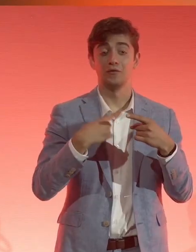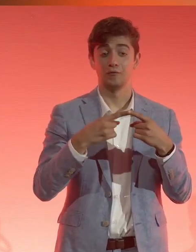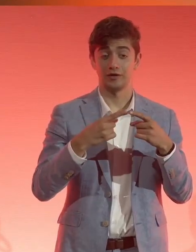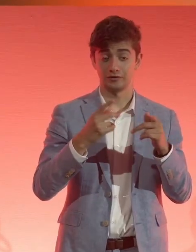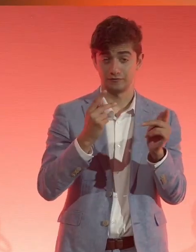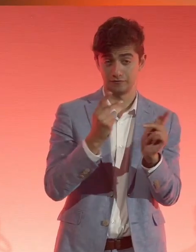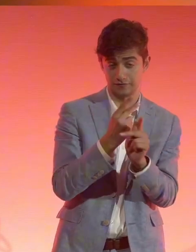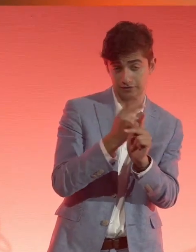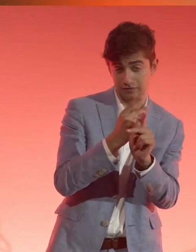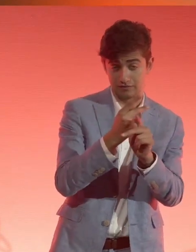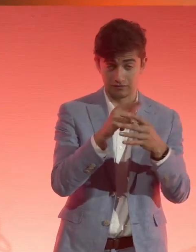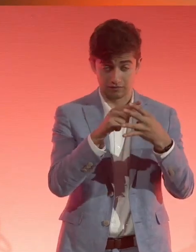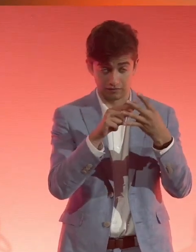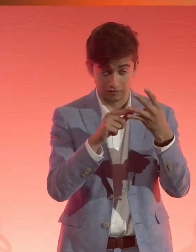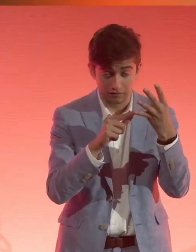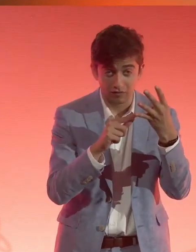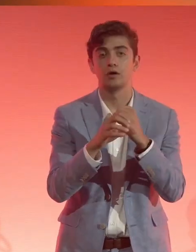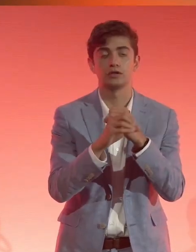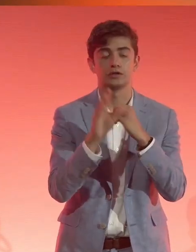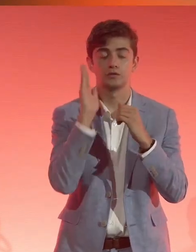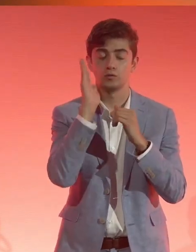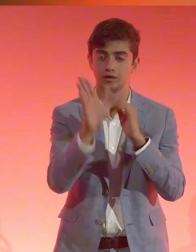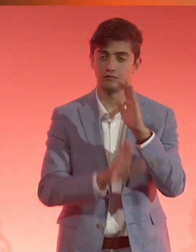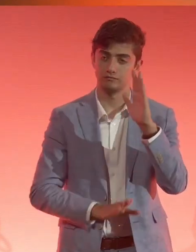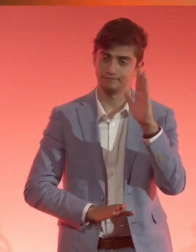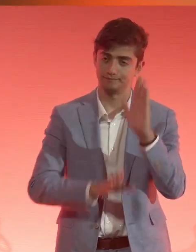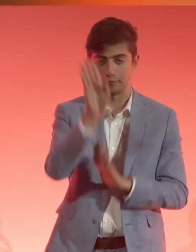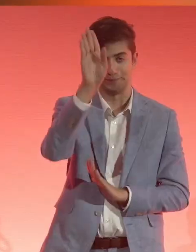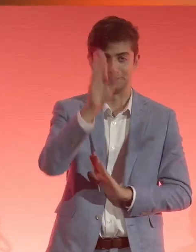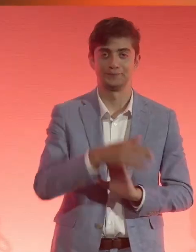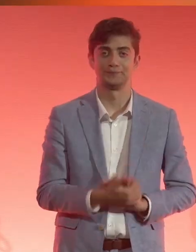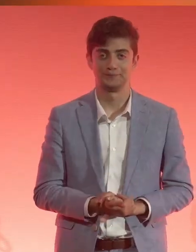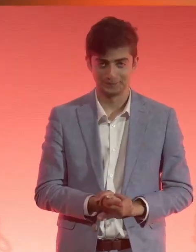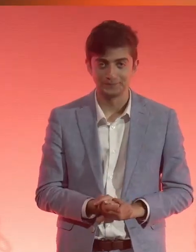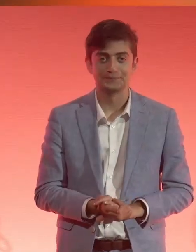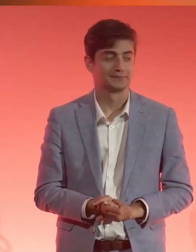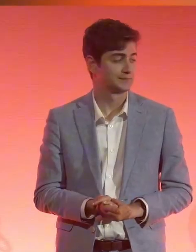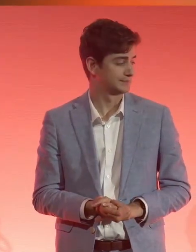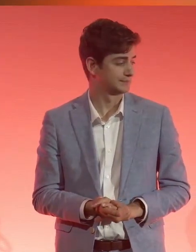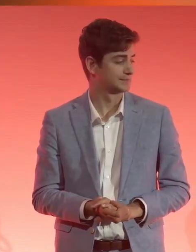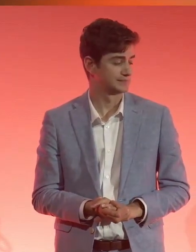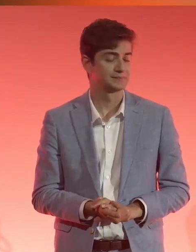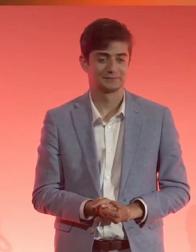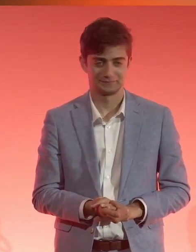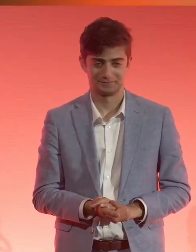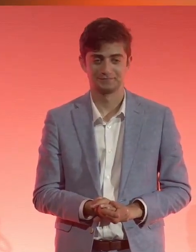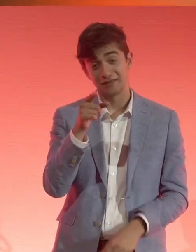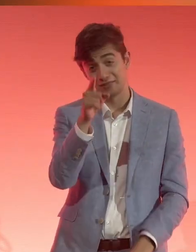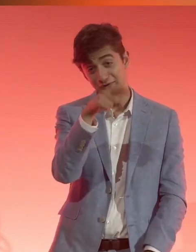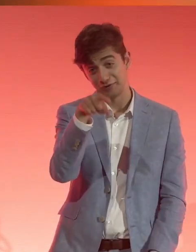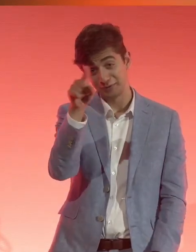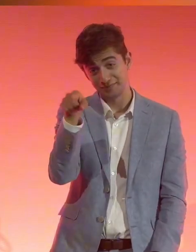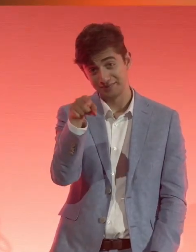this, your marketing is going to fly. Now, here's the thing with the entire loop. It never